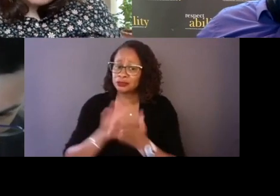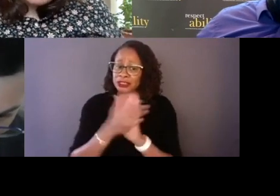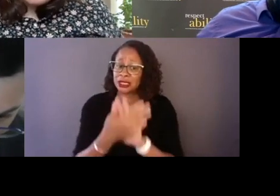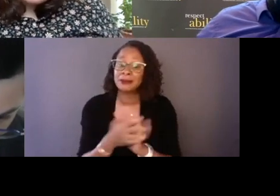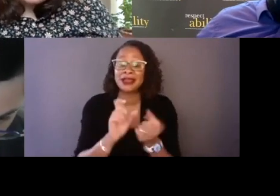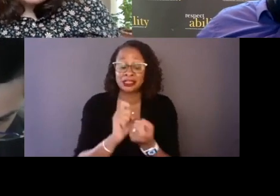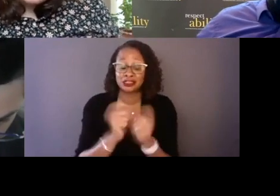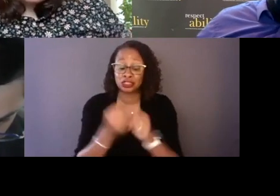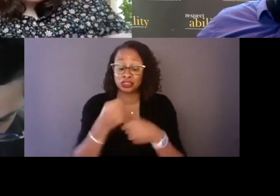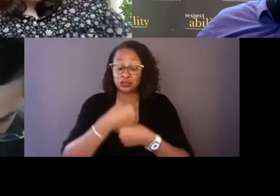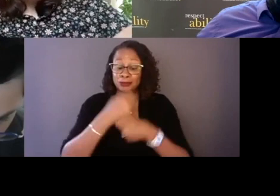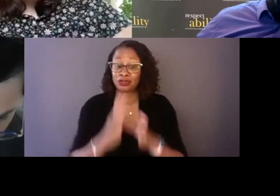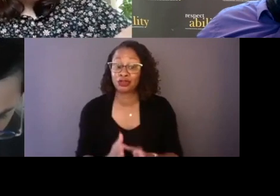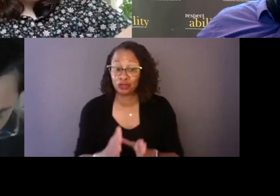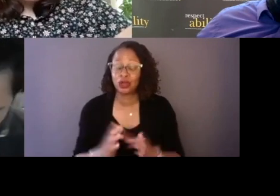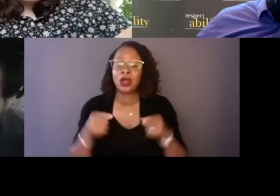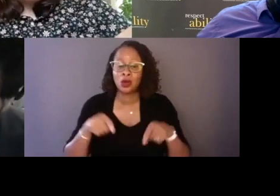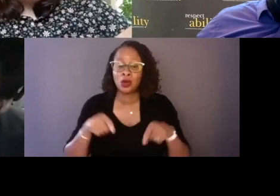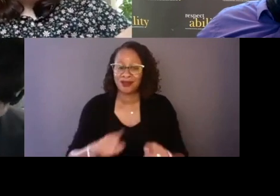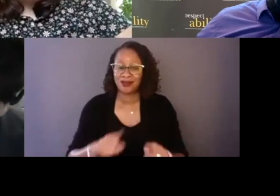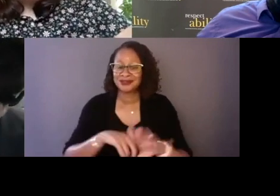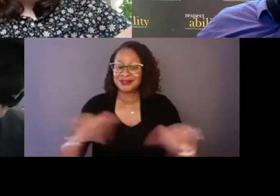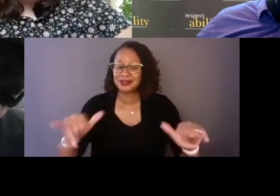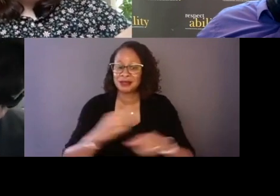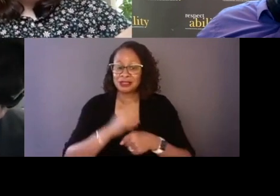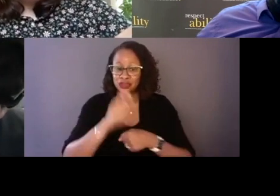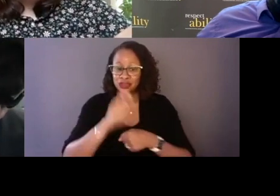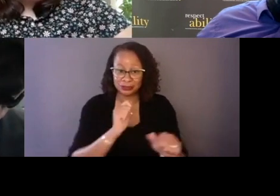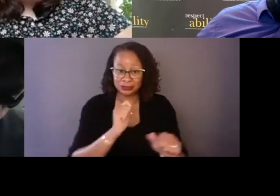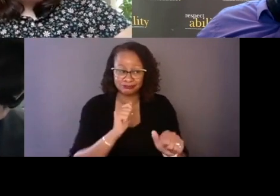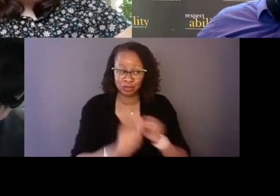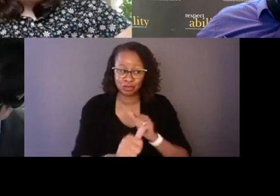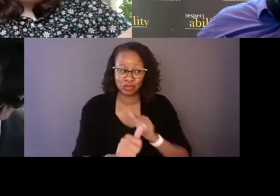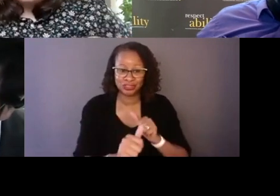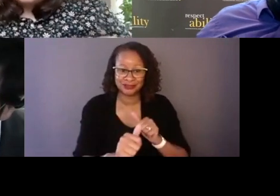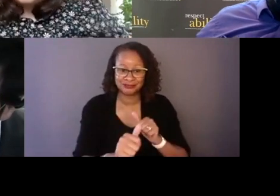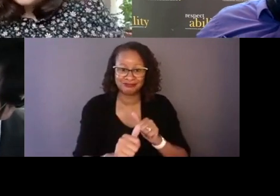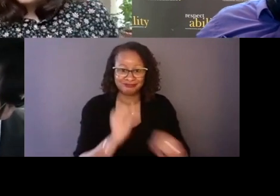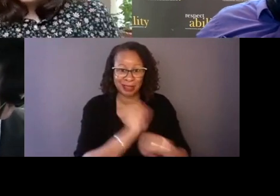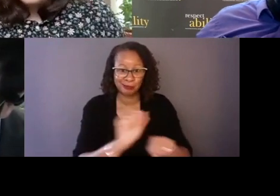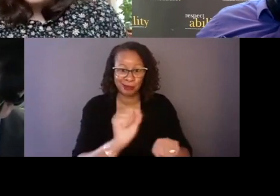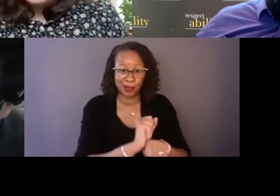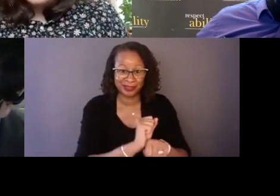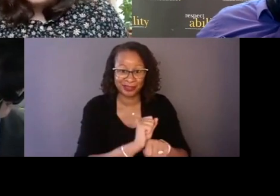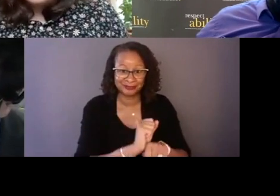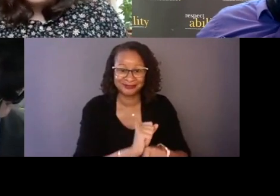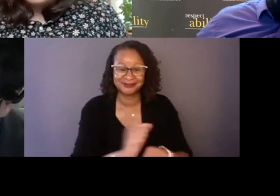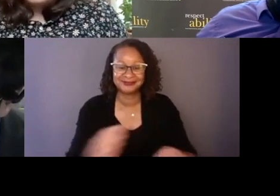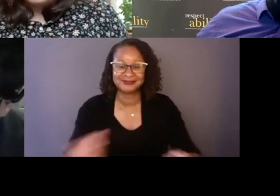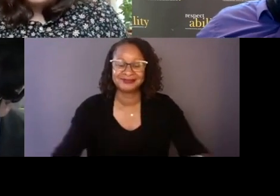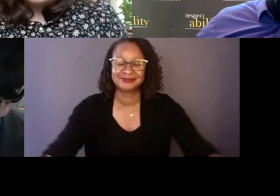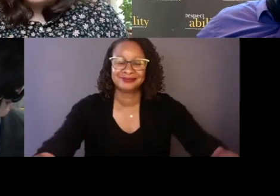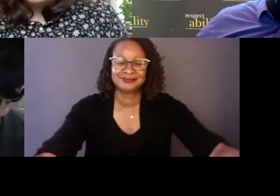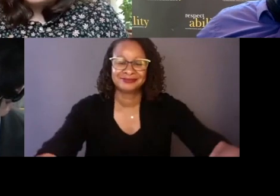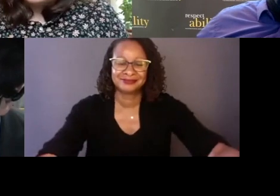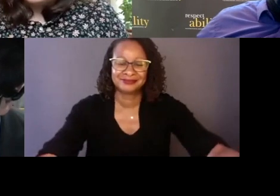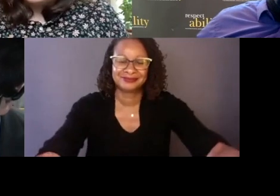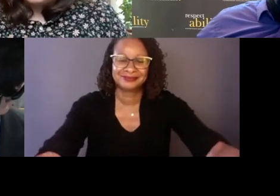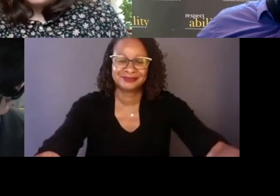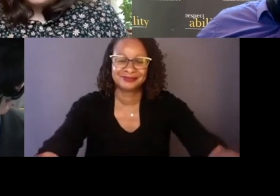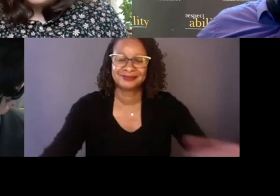maker whilst making sure that you don't become a former change maker at your